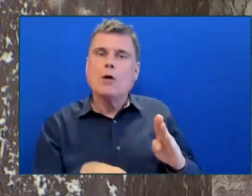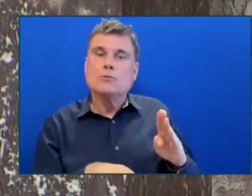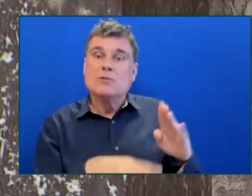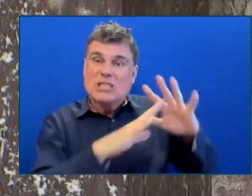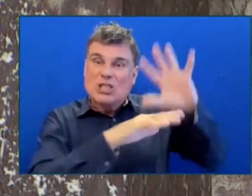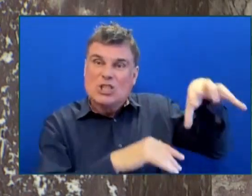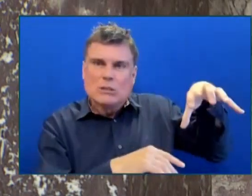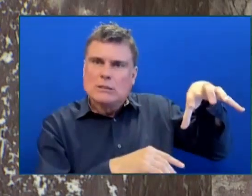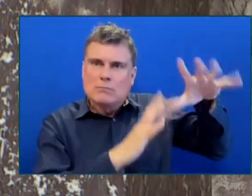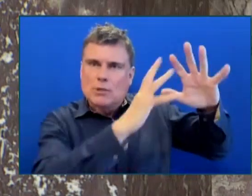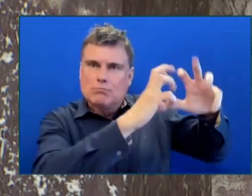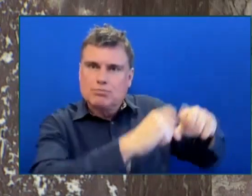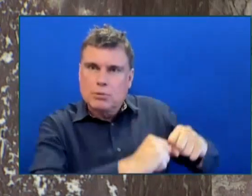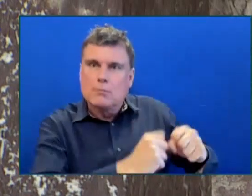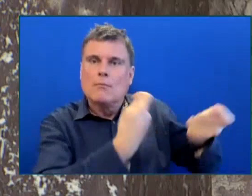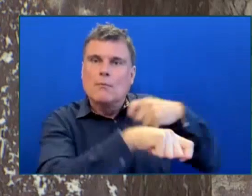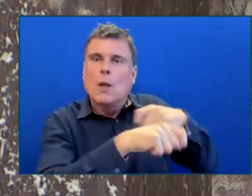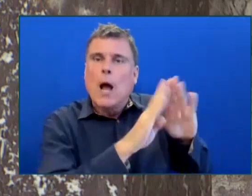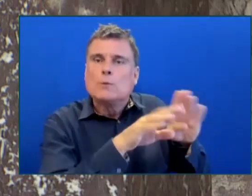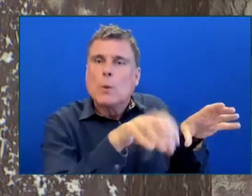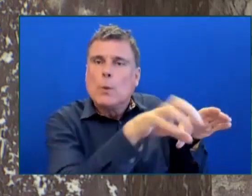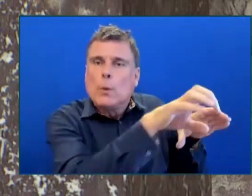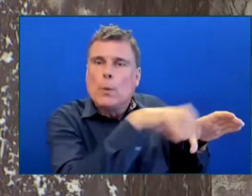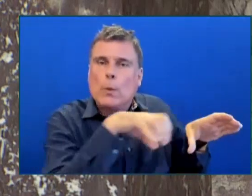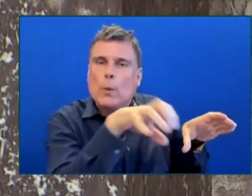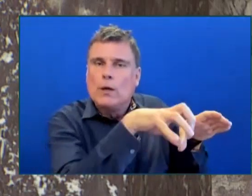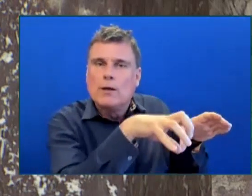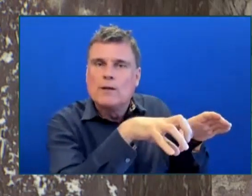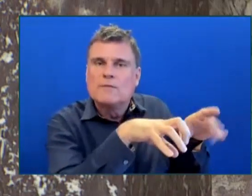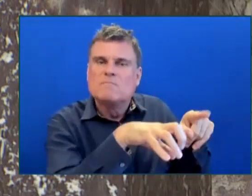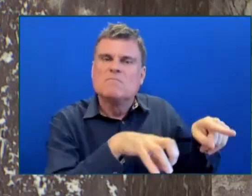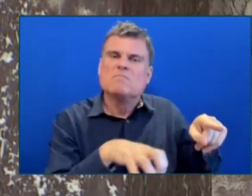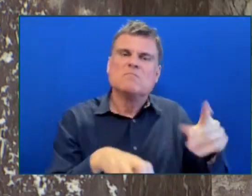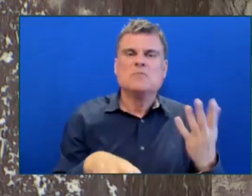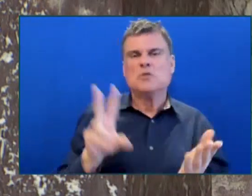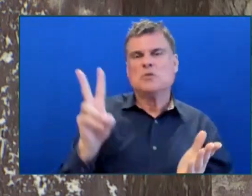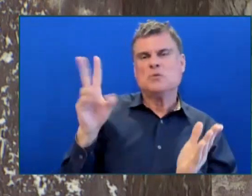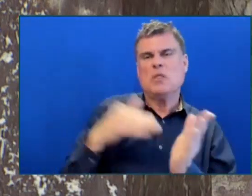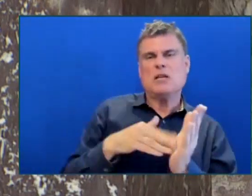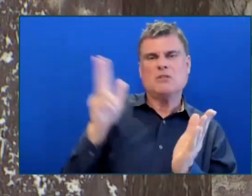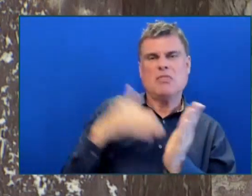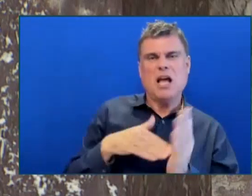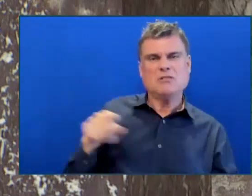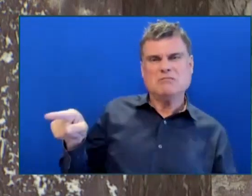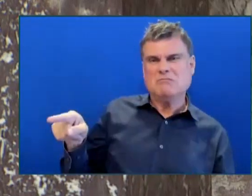back online. The speculation tax, for example, brought 20,000 units back online, Honourable Speaker.